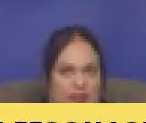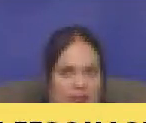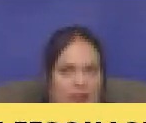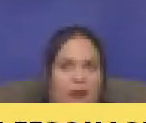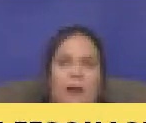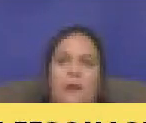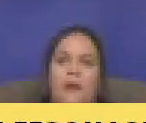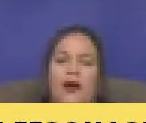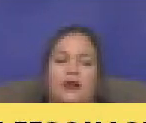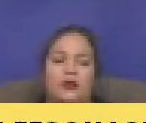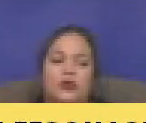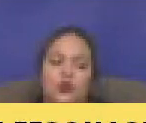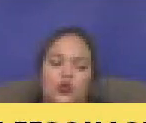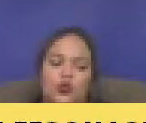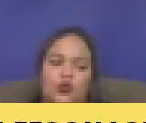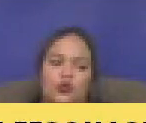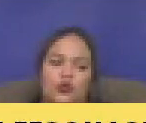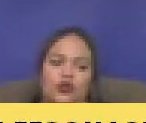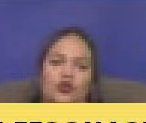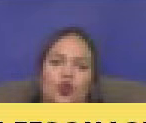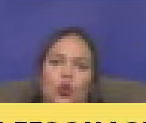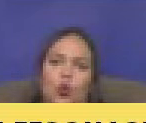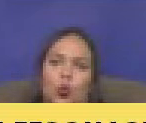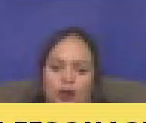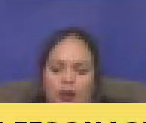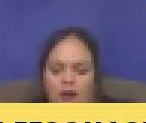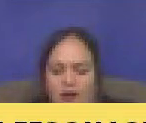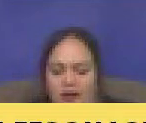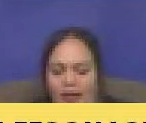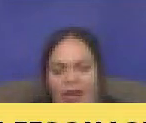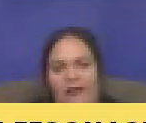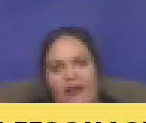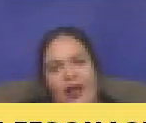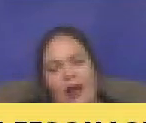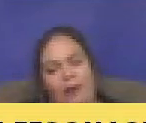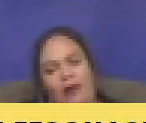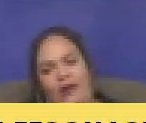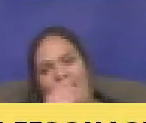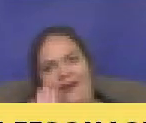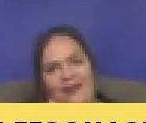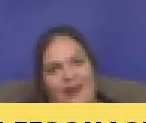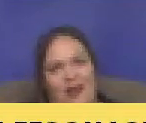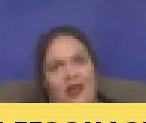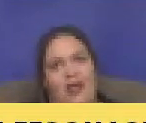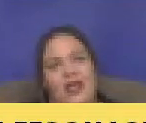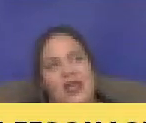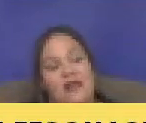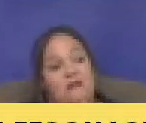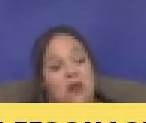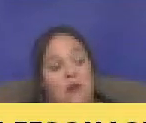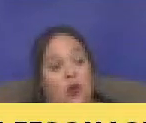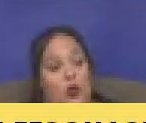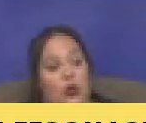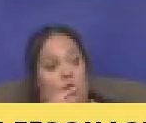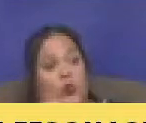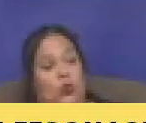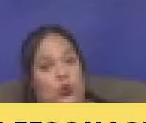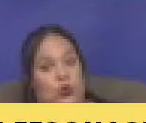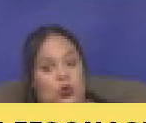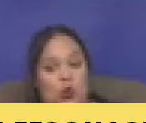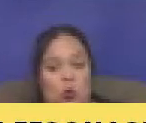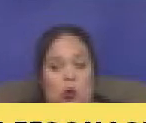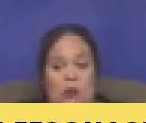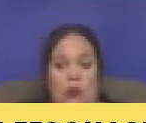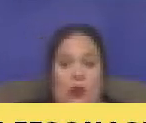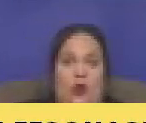How would you ensure good governance in the NYDA if you are recommended for the appointment